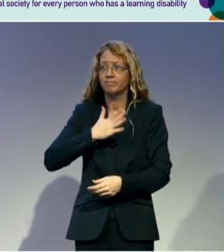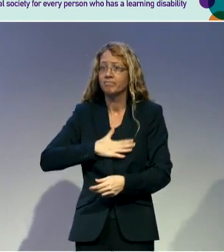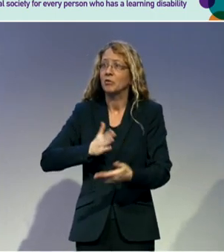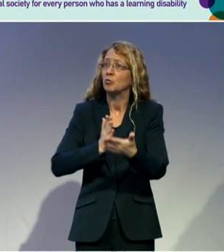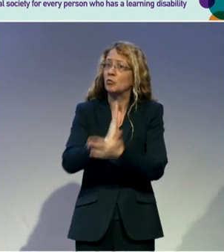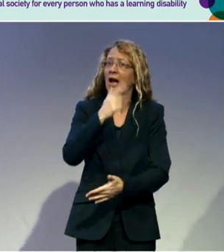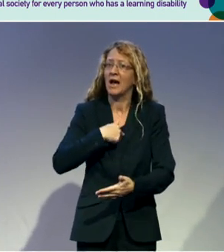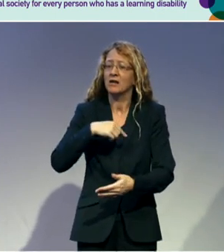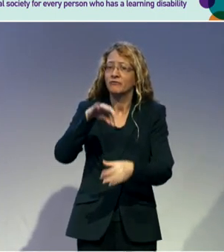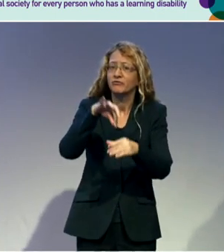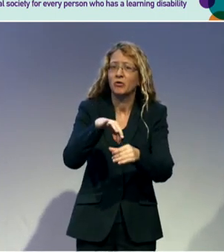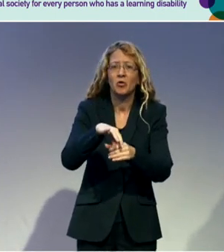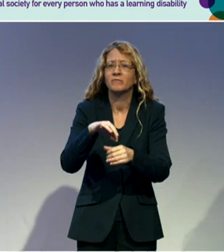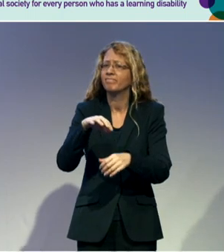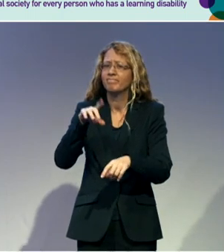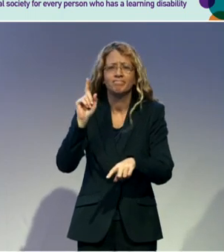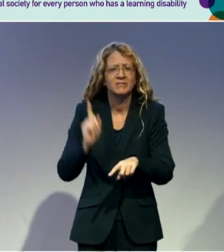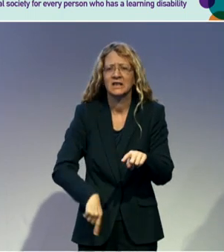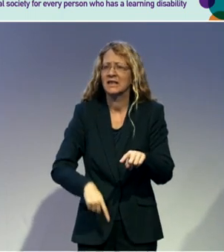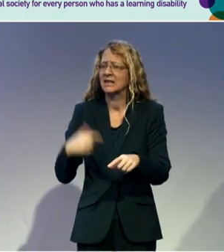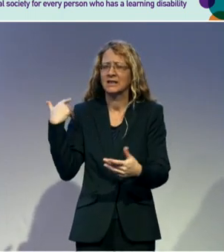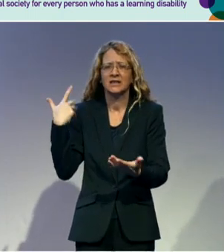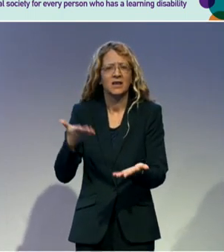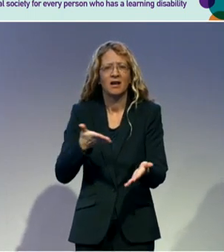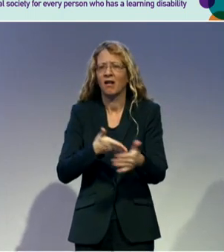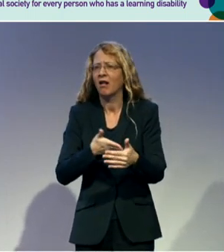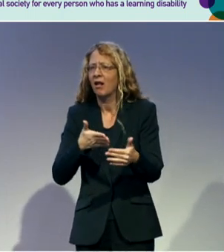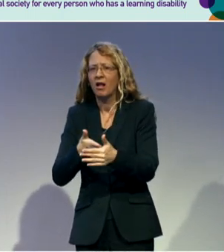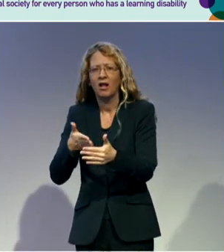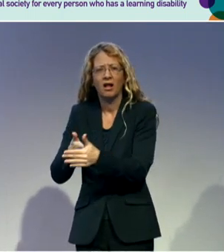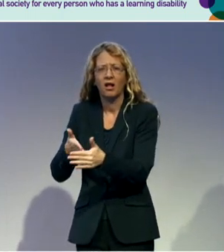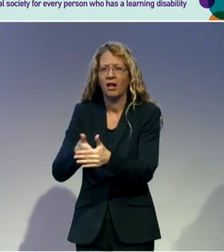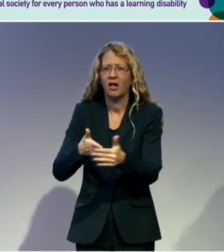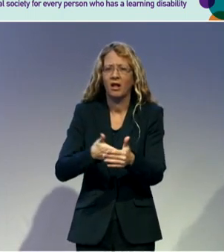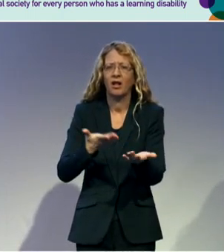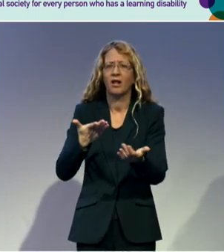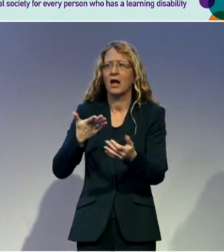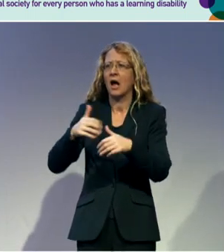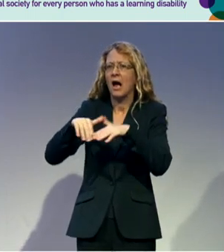to vote is hard, and it's not always easy to understand.